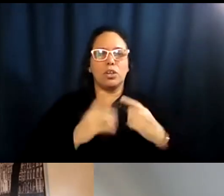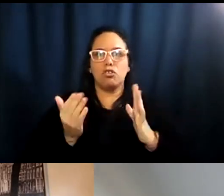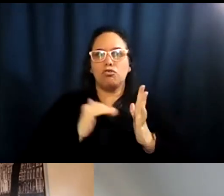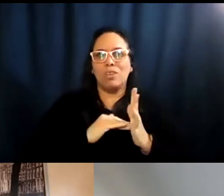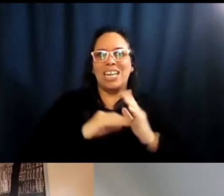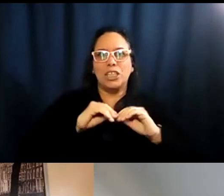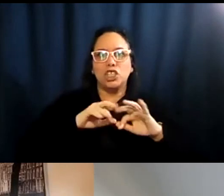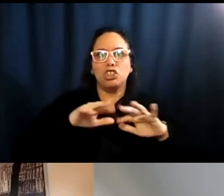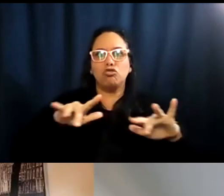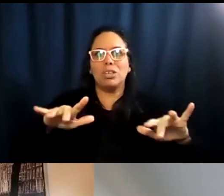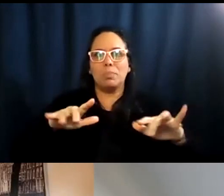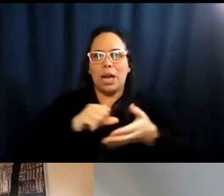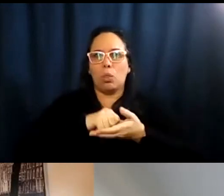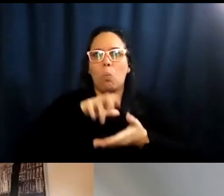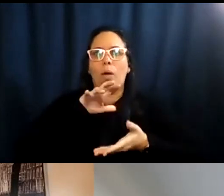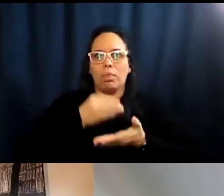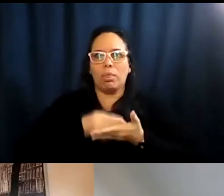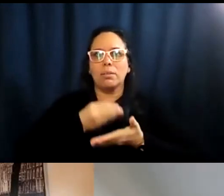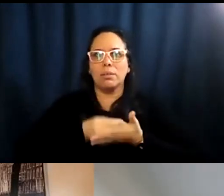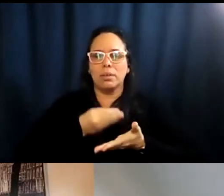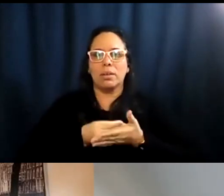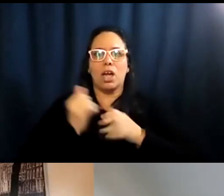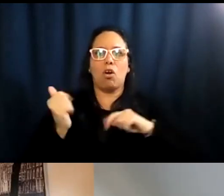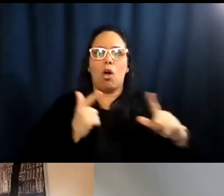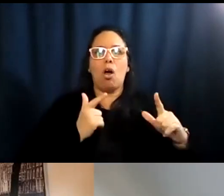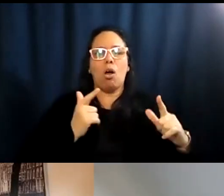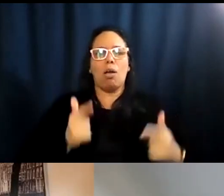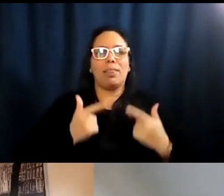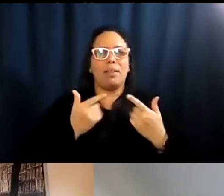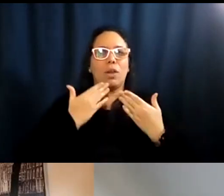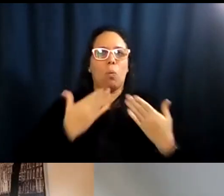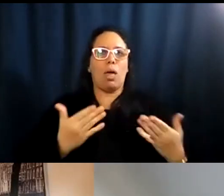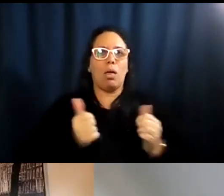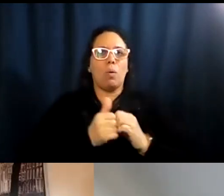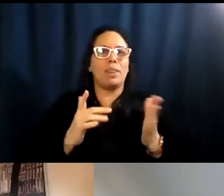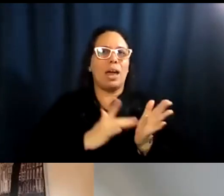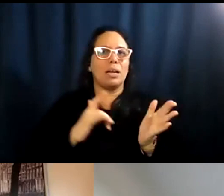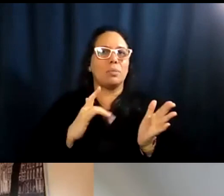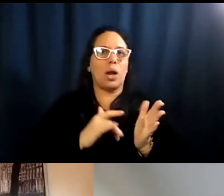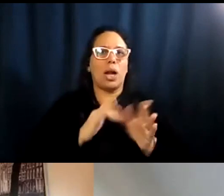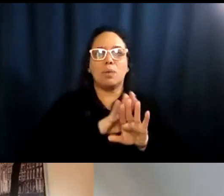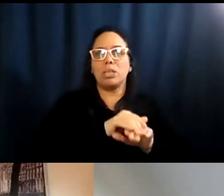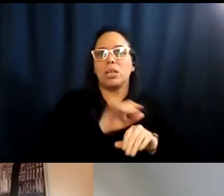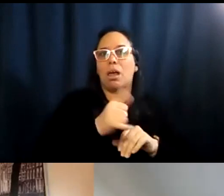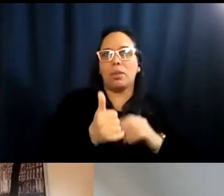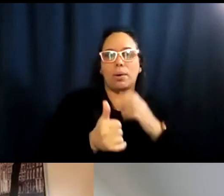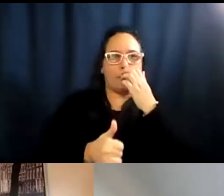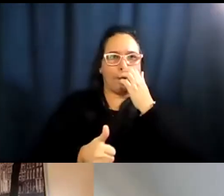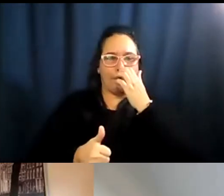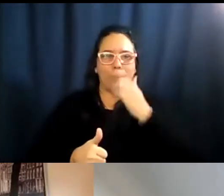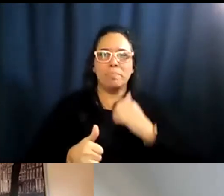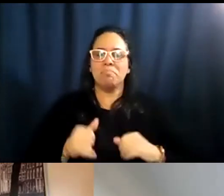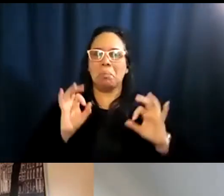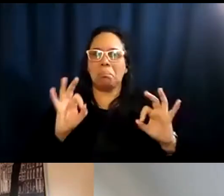redistributing wealth and us all living well without exploiting or oppressing others, then like I am fully on